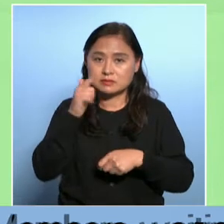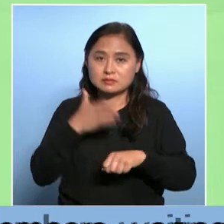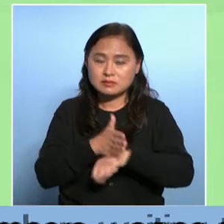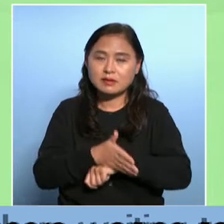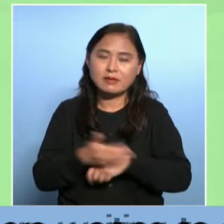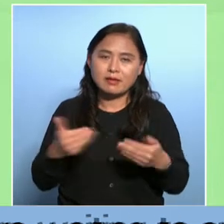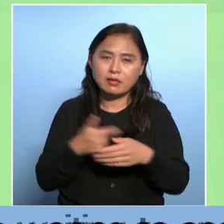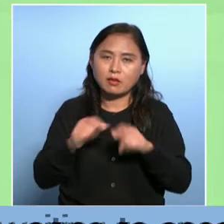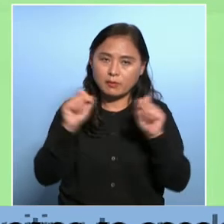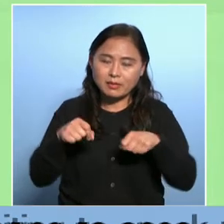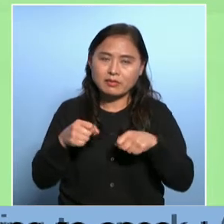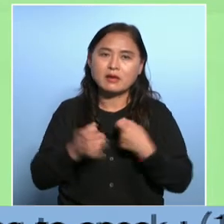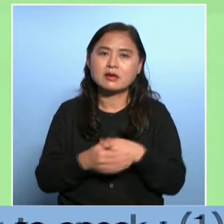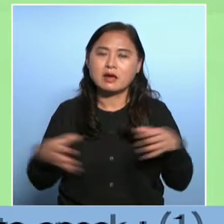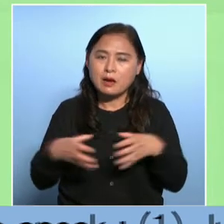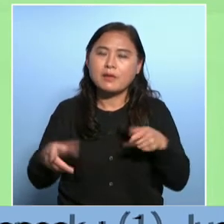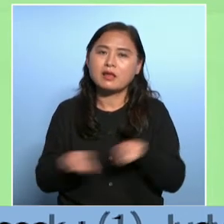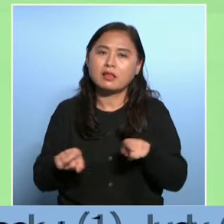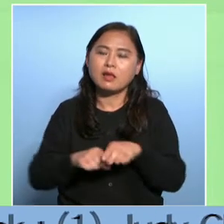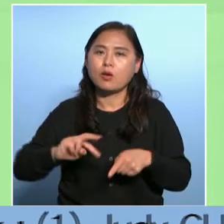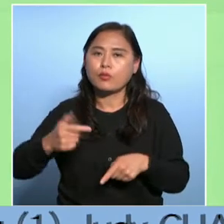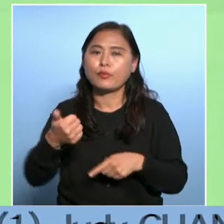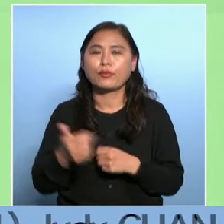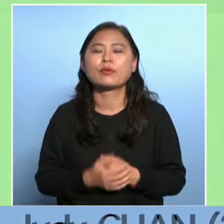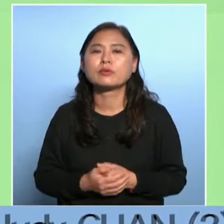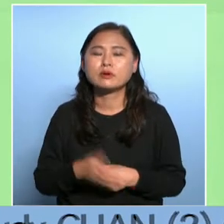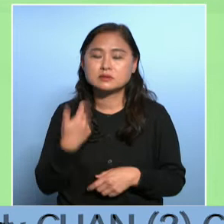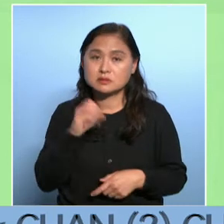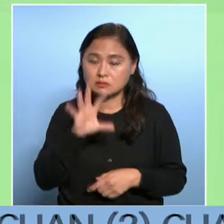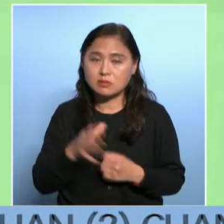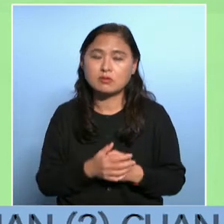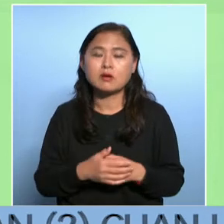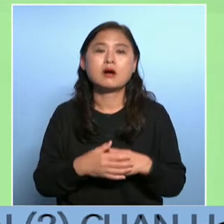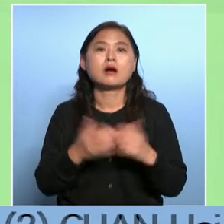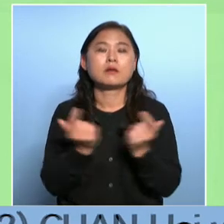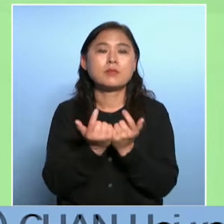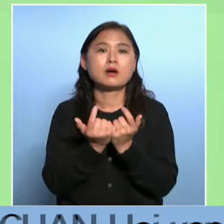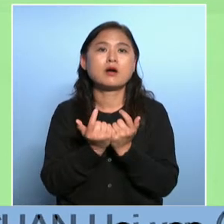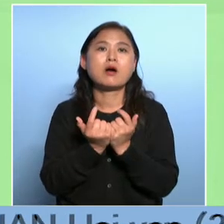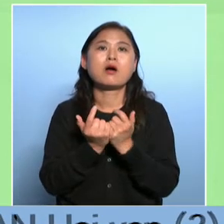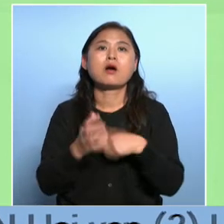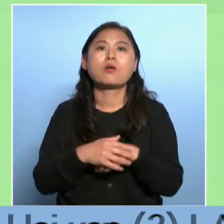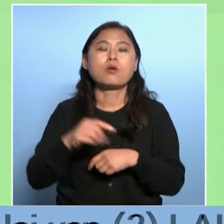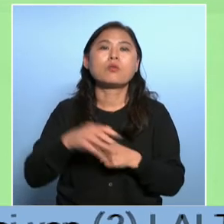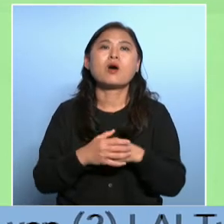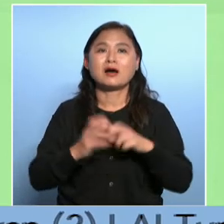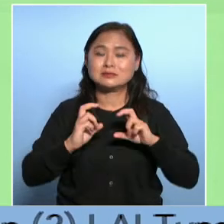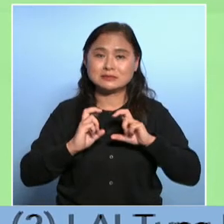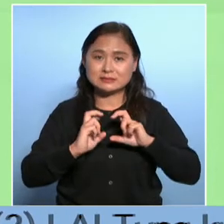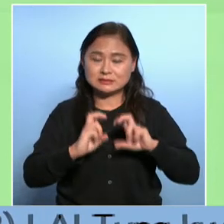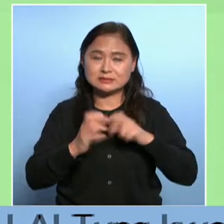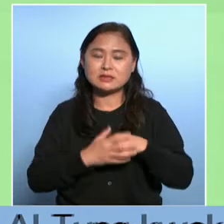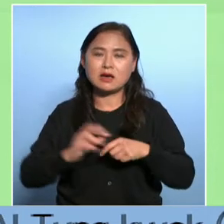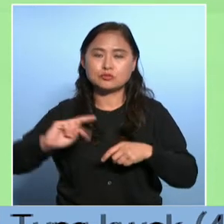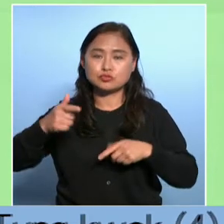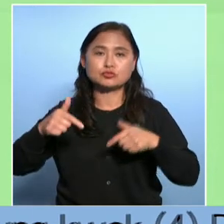to help solve some of the root problems that the new territories have been experiencing. And we've been saying that for the Northern Link, that would also